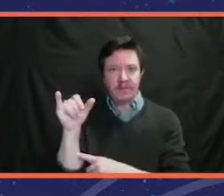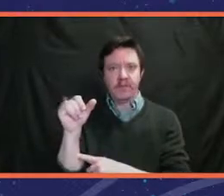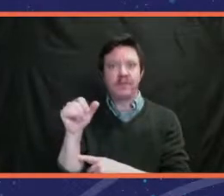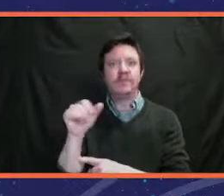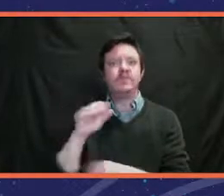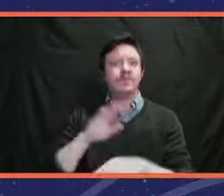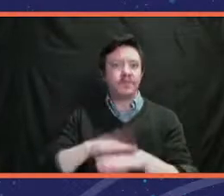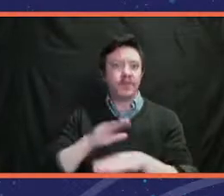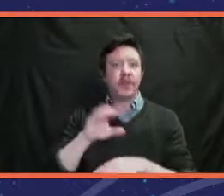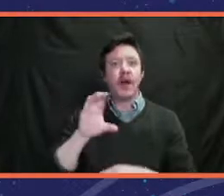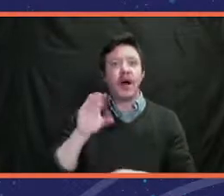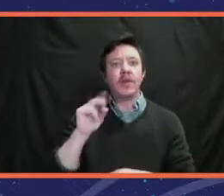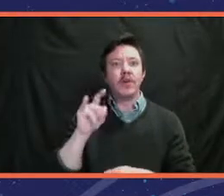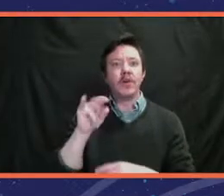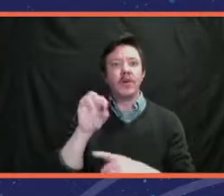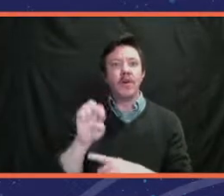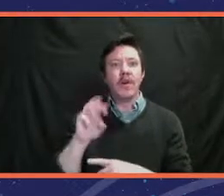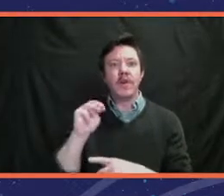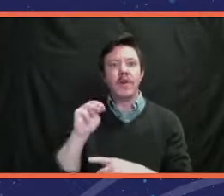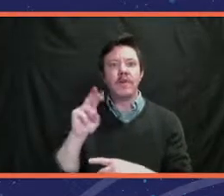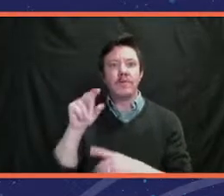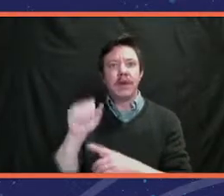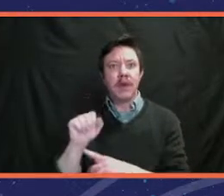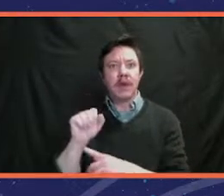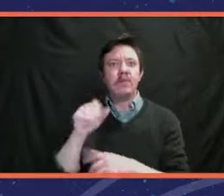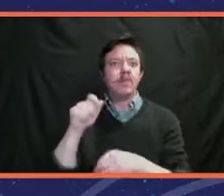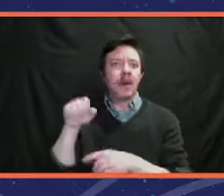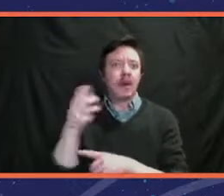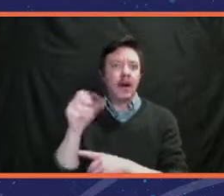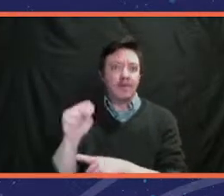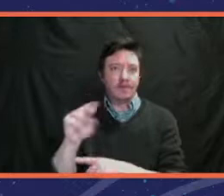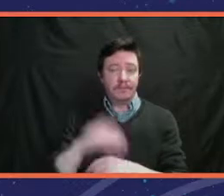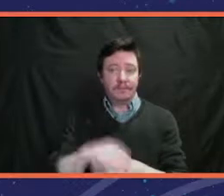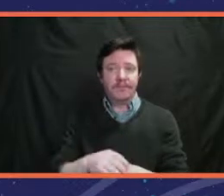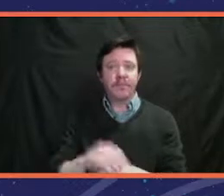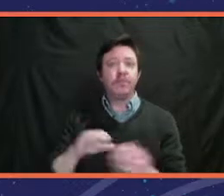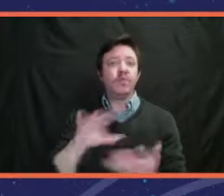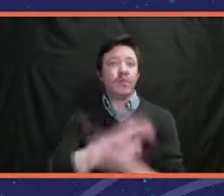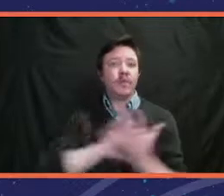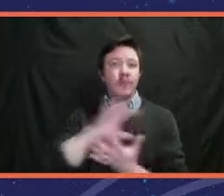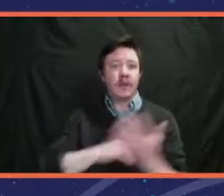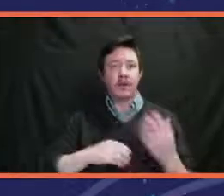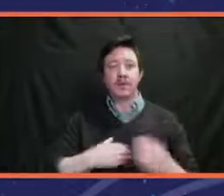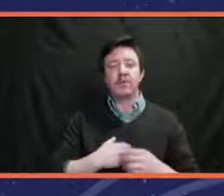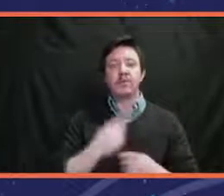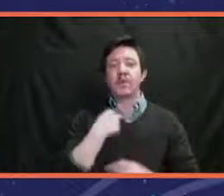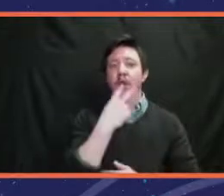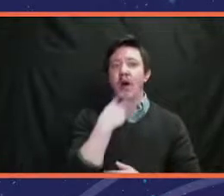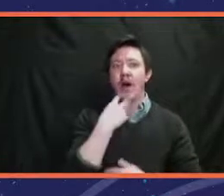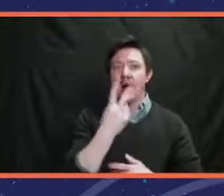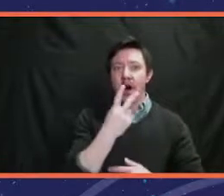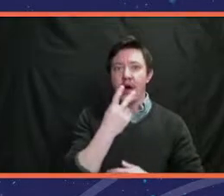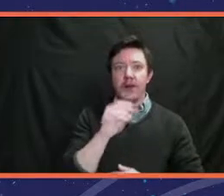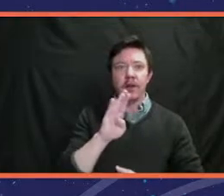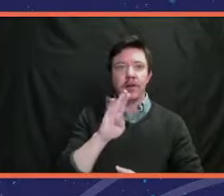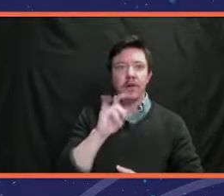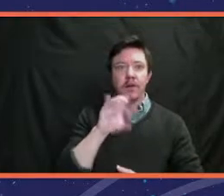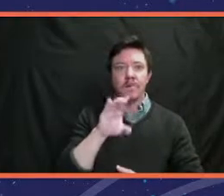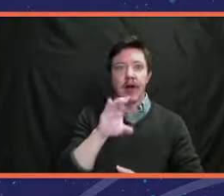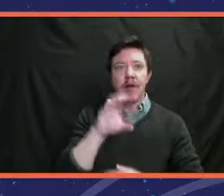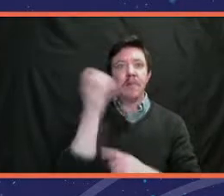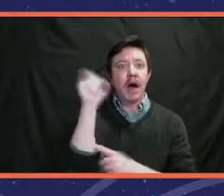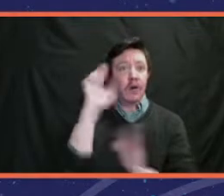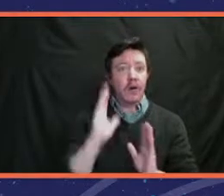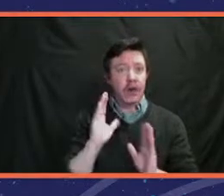cooperativejournalmedia.com, where we mixed audios from BIPOC organizers that are working within